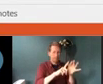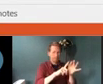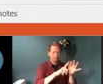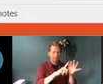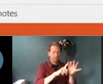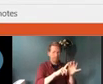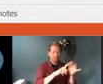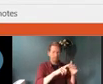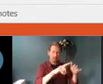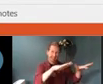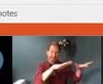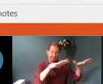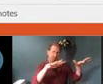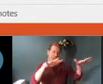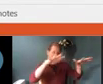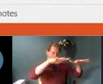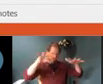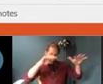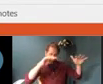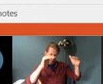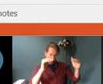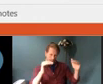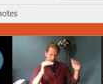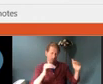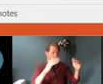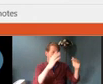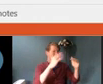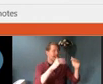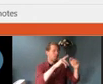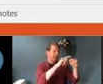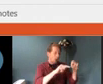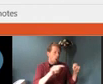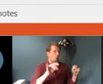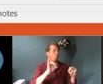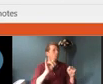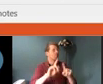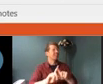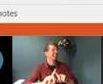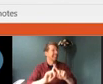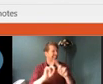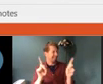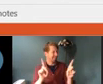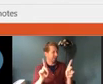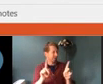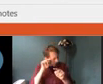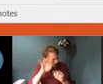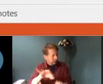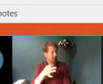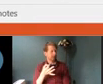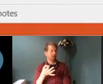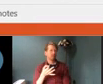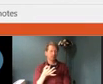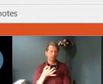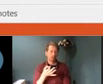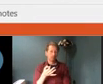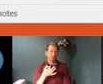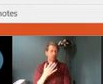exactly the same in the population. So we are looking for these variable positions to find SNPs. So these are the main